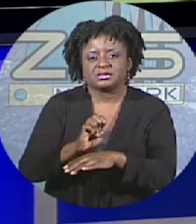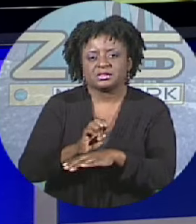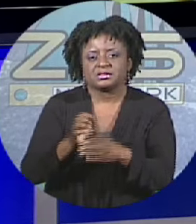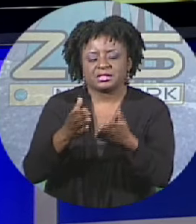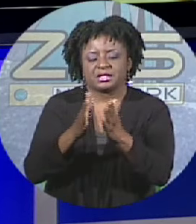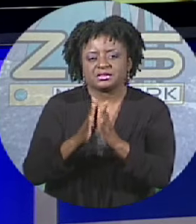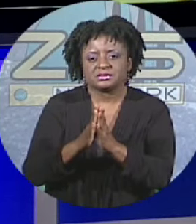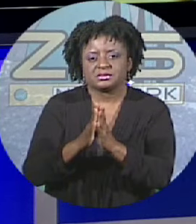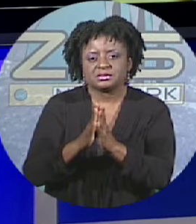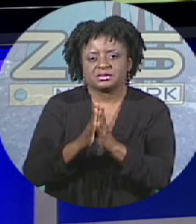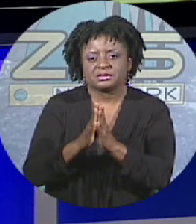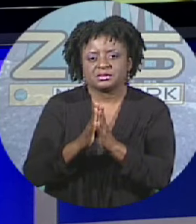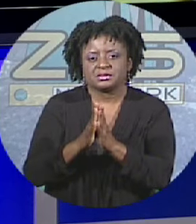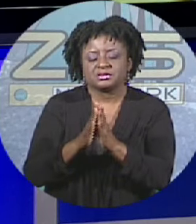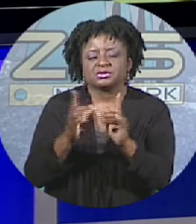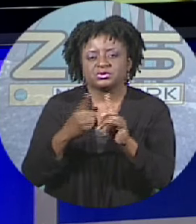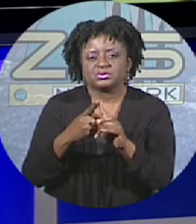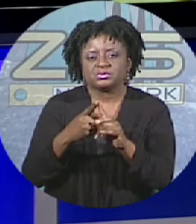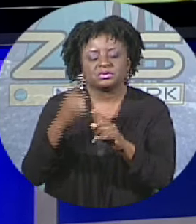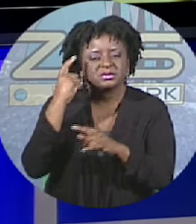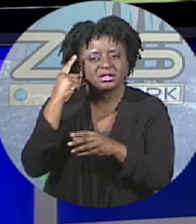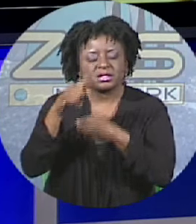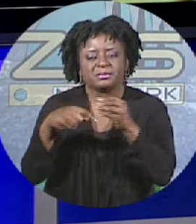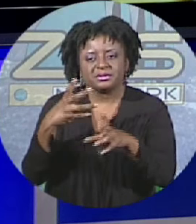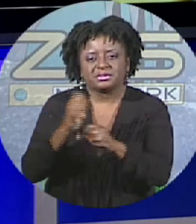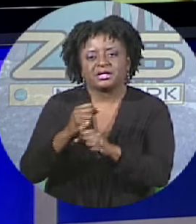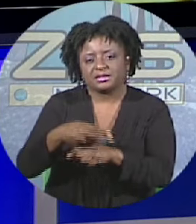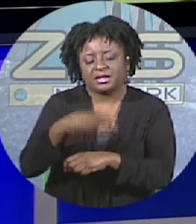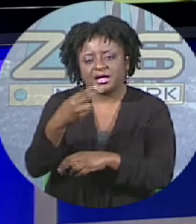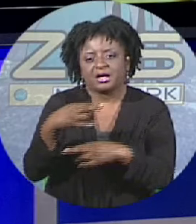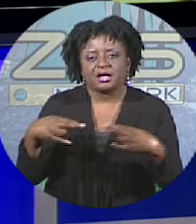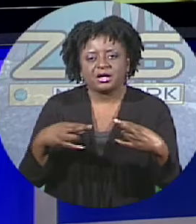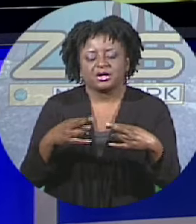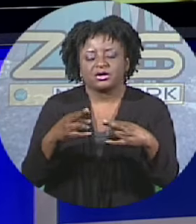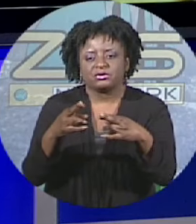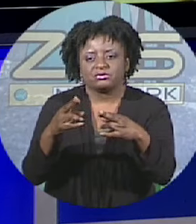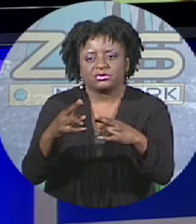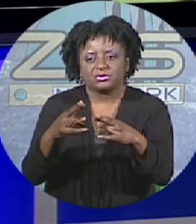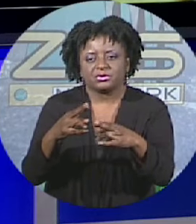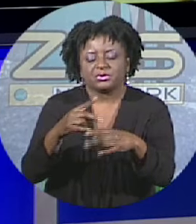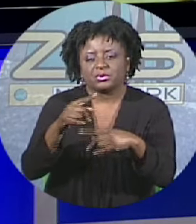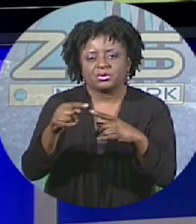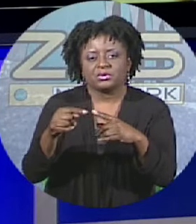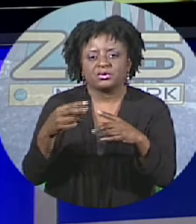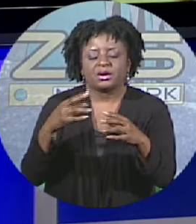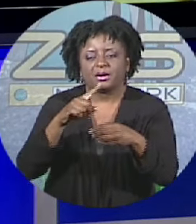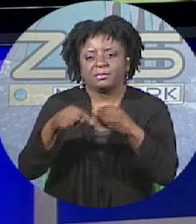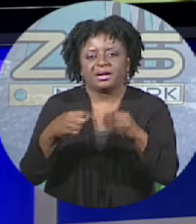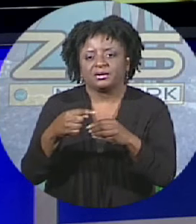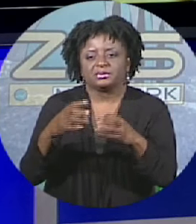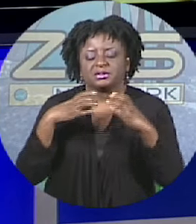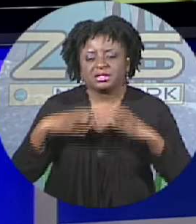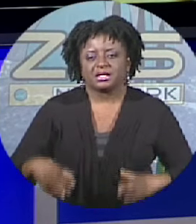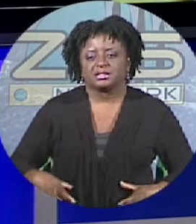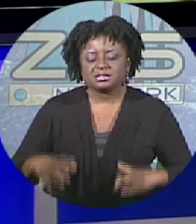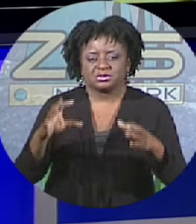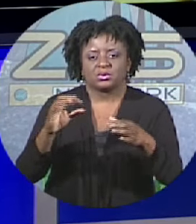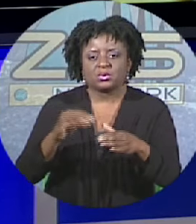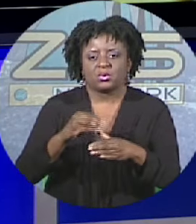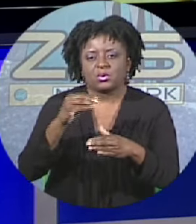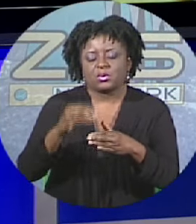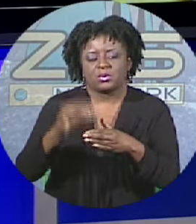comes to disseminating information regarding candidates or political parties. Recognizing that social media and so-called